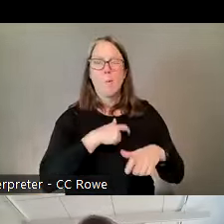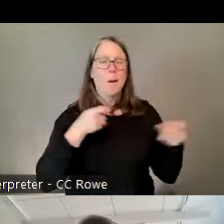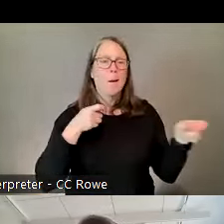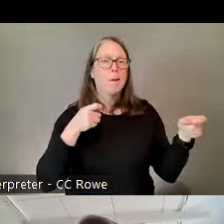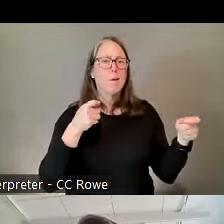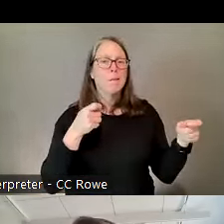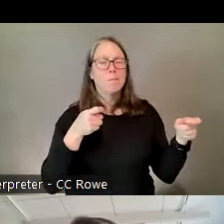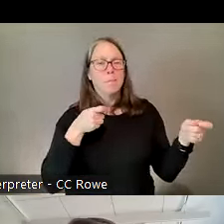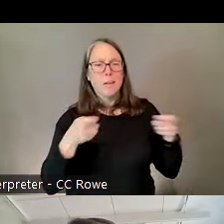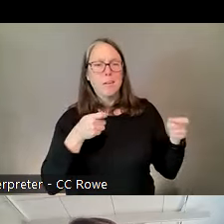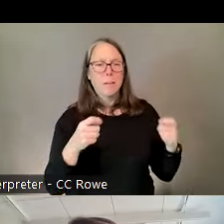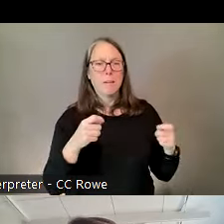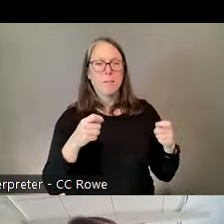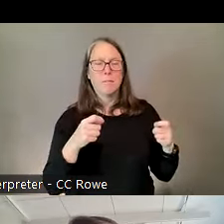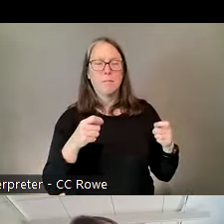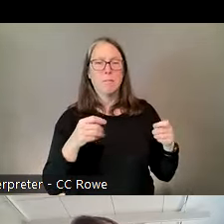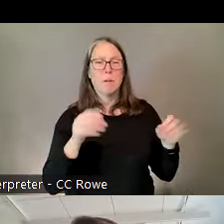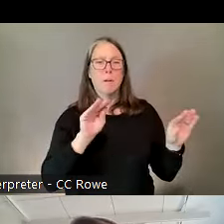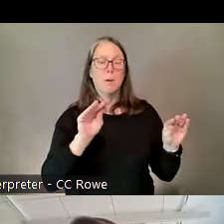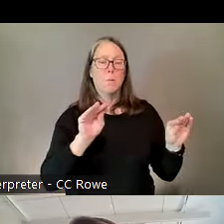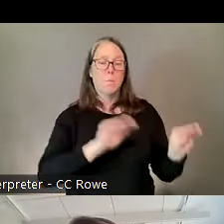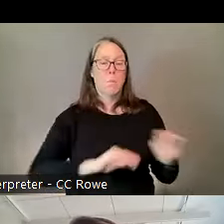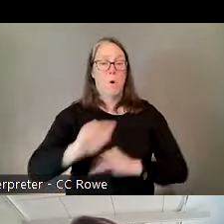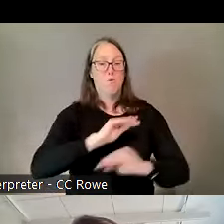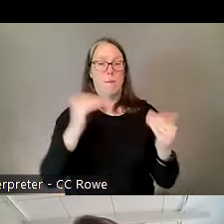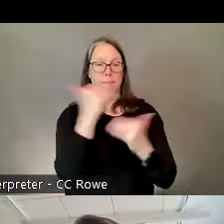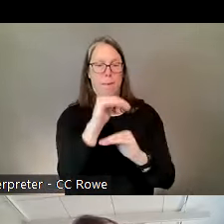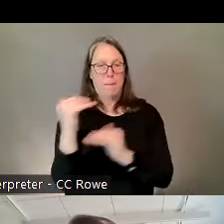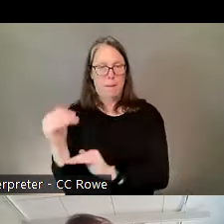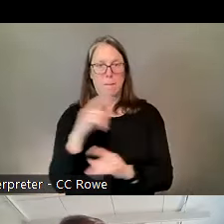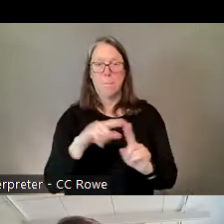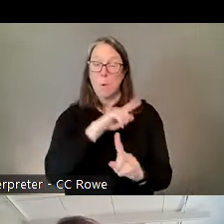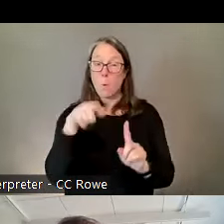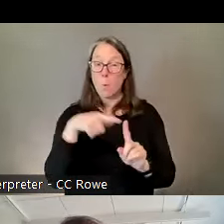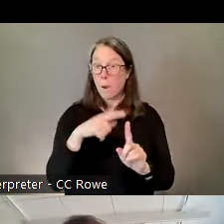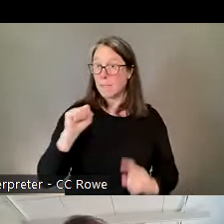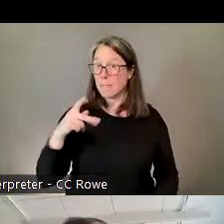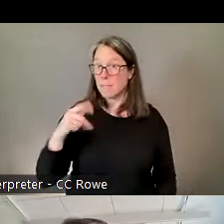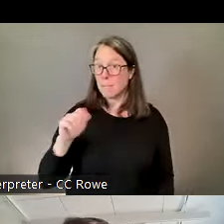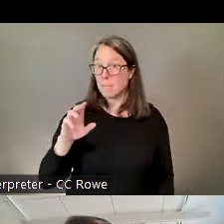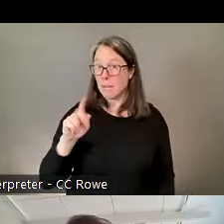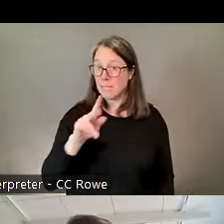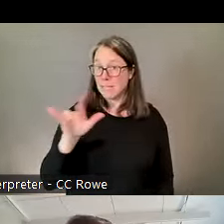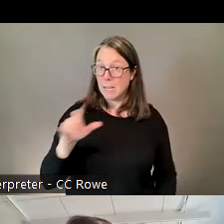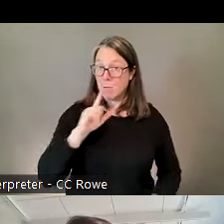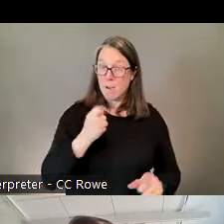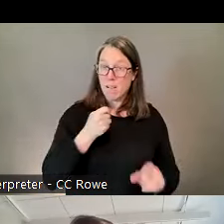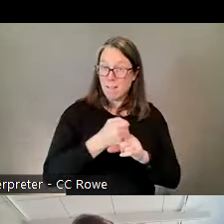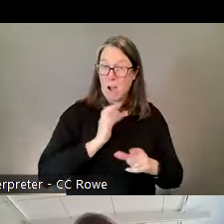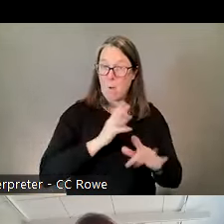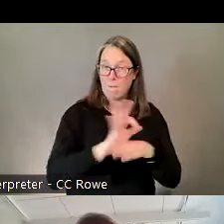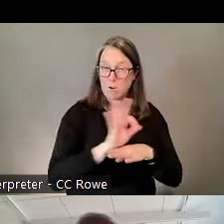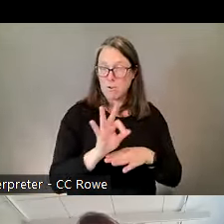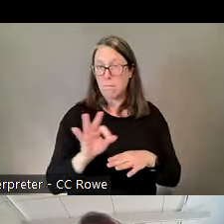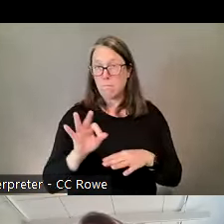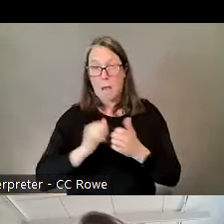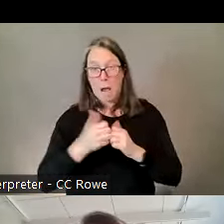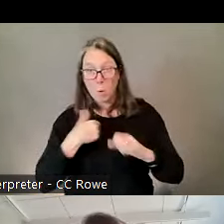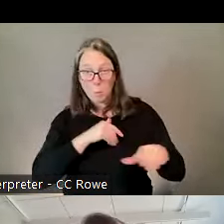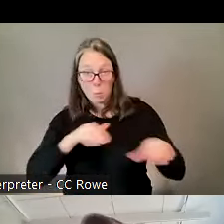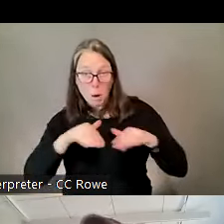motion, and when this type of spasticity or change in muscle tone is affecting our function, our gait, our use of our hands,